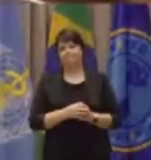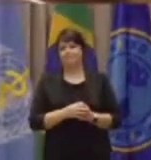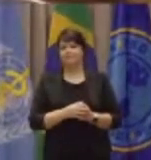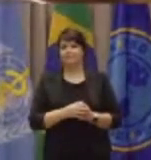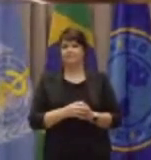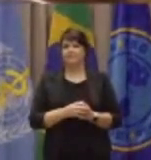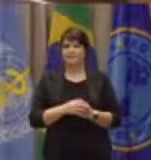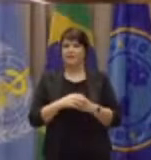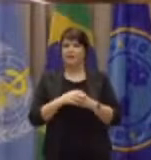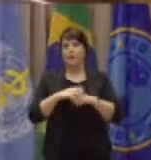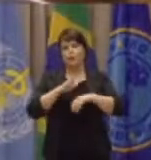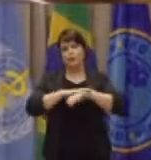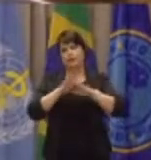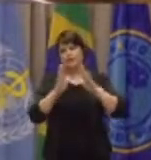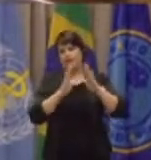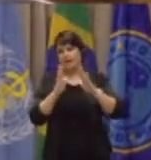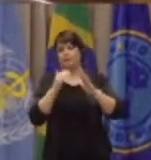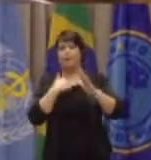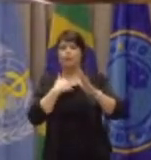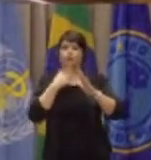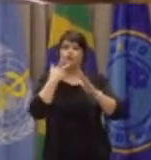It's just a matter of time.